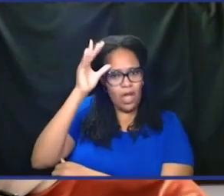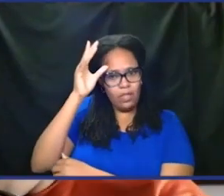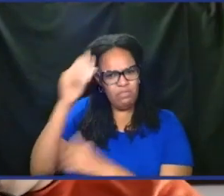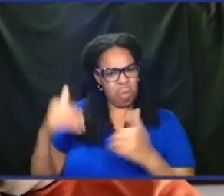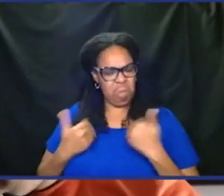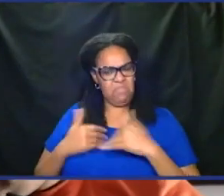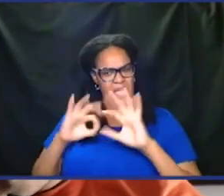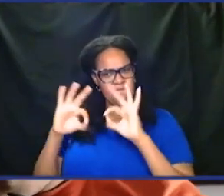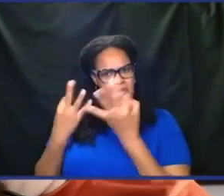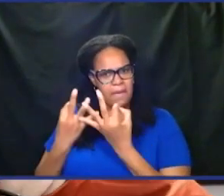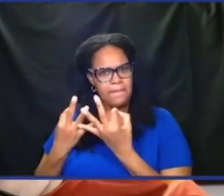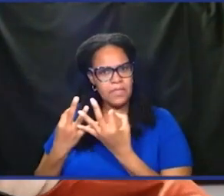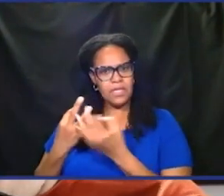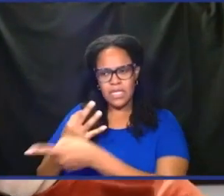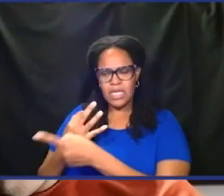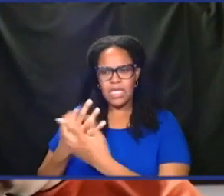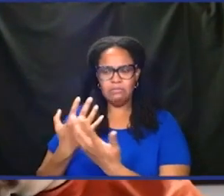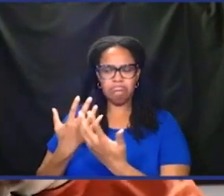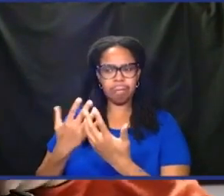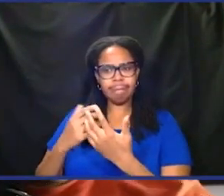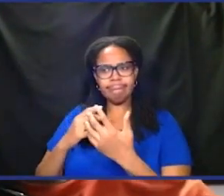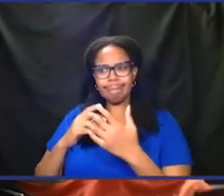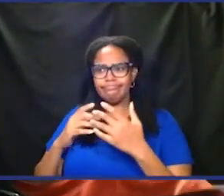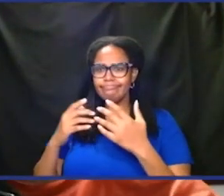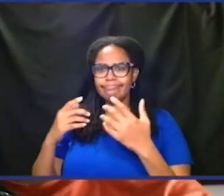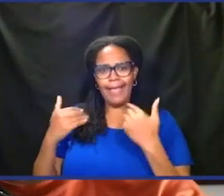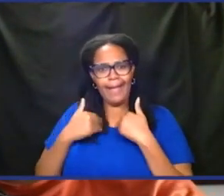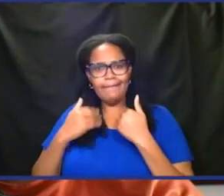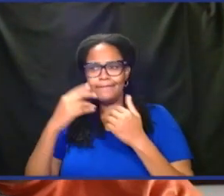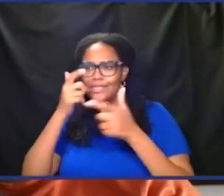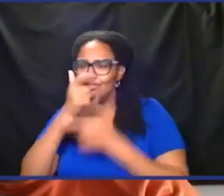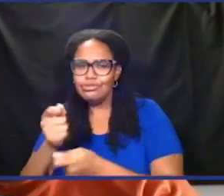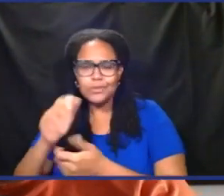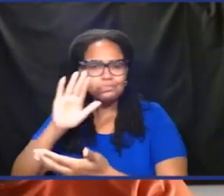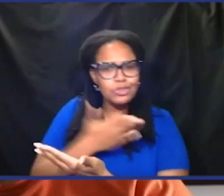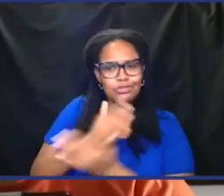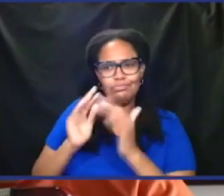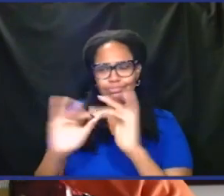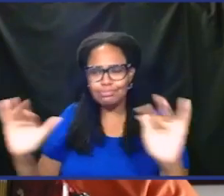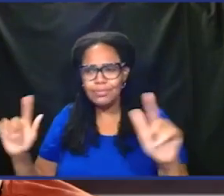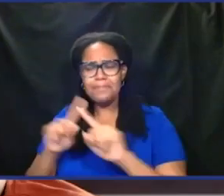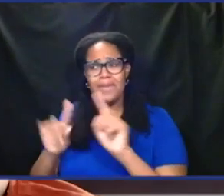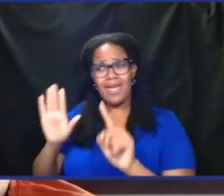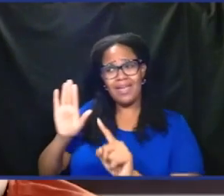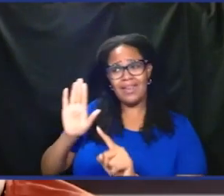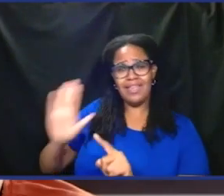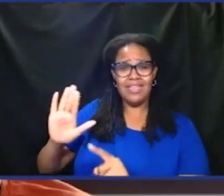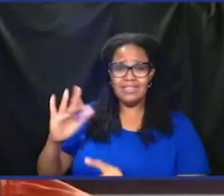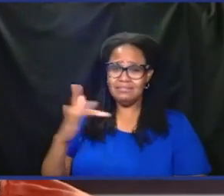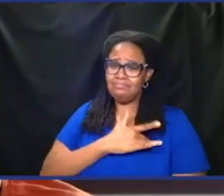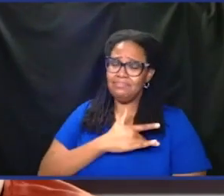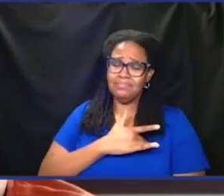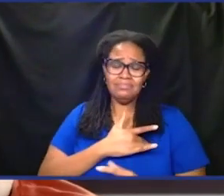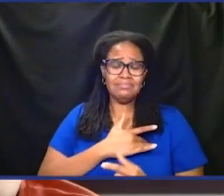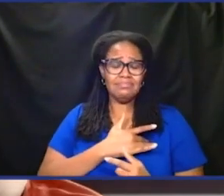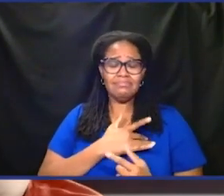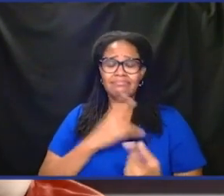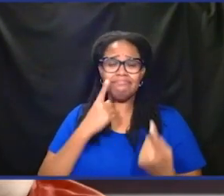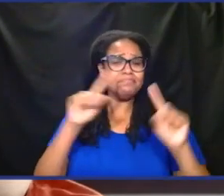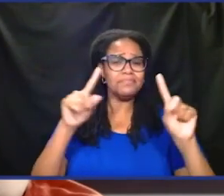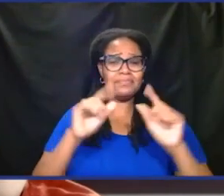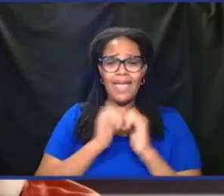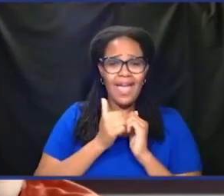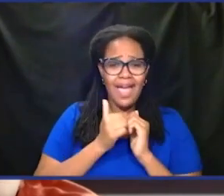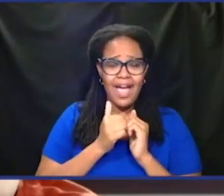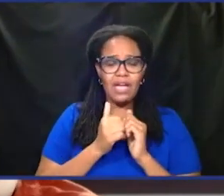music. But caring for others, for those who have nothing, fulfills his life. Lo más bonito de todo esto es poderle